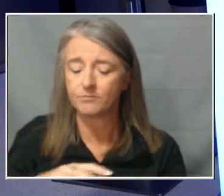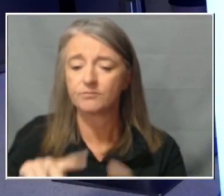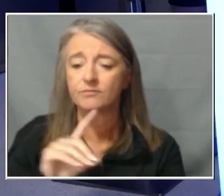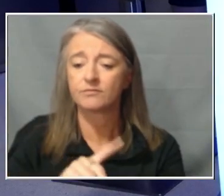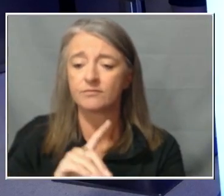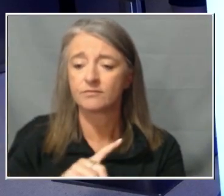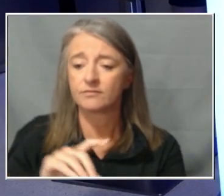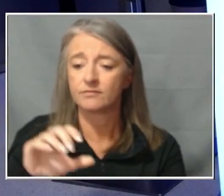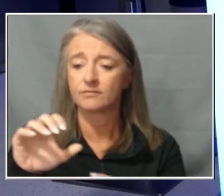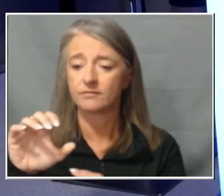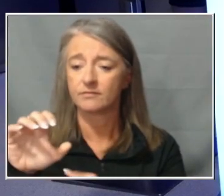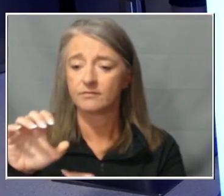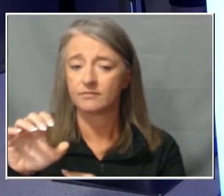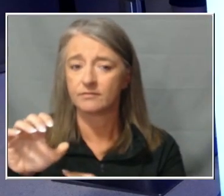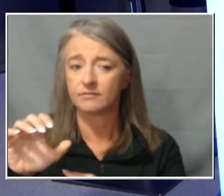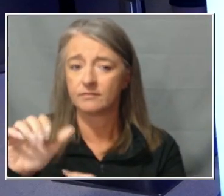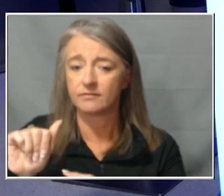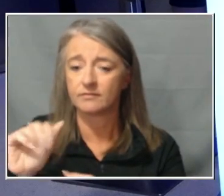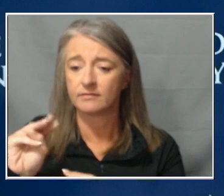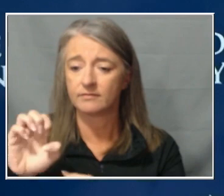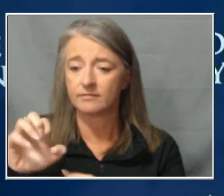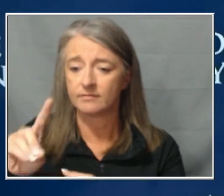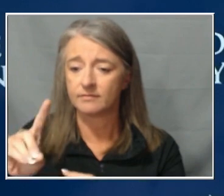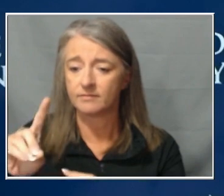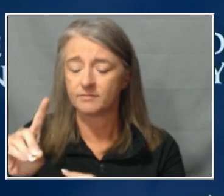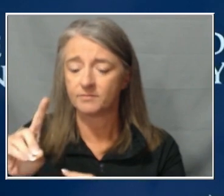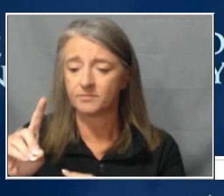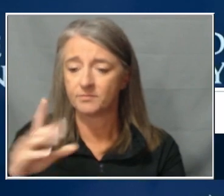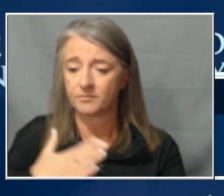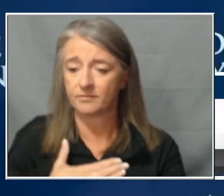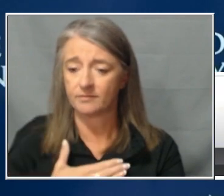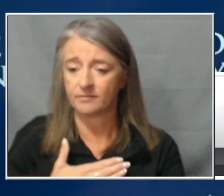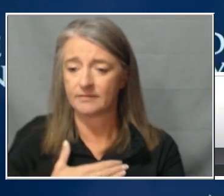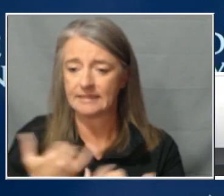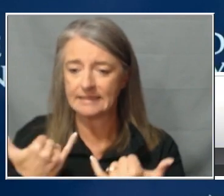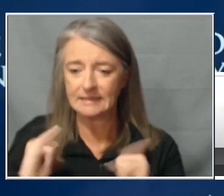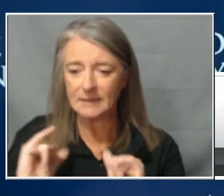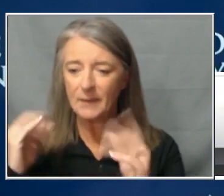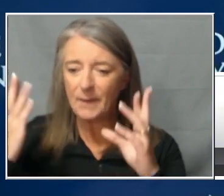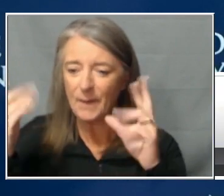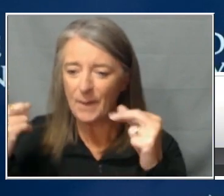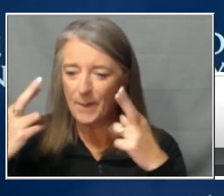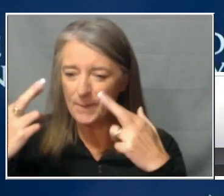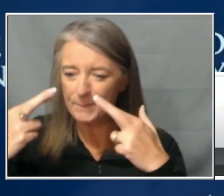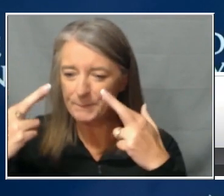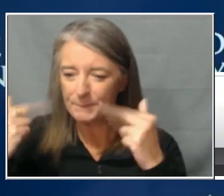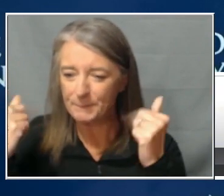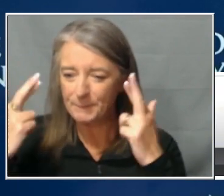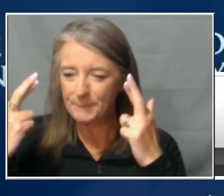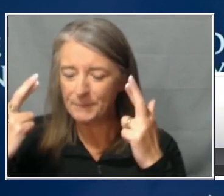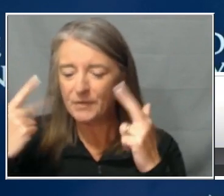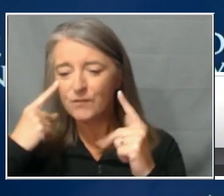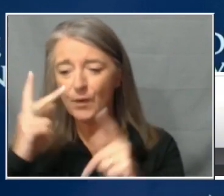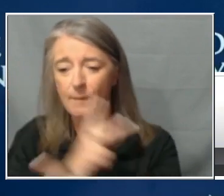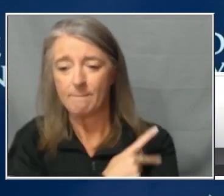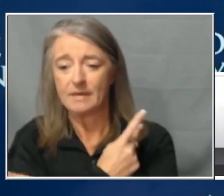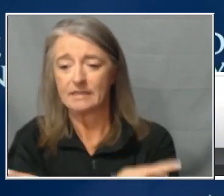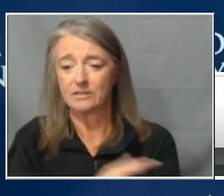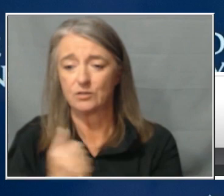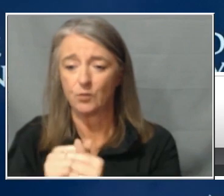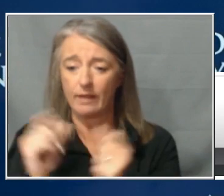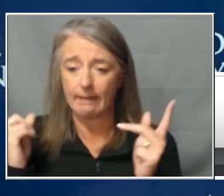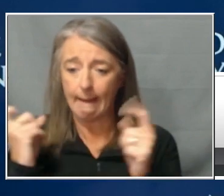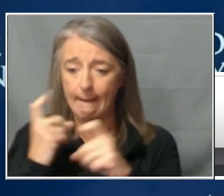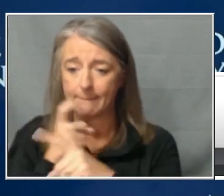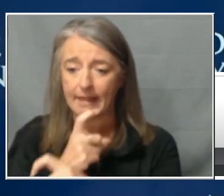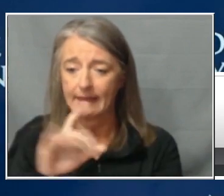takeaway? My takeaway is that there's still hope. There's hope for patients with complex